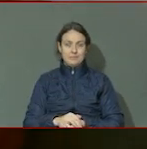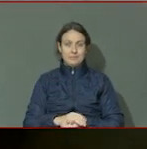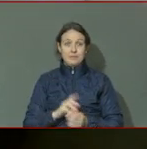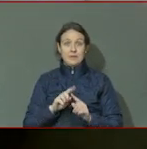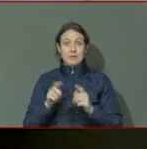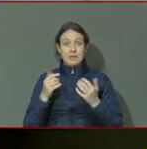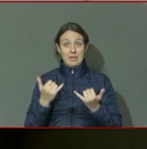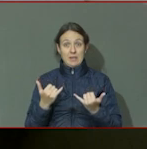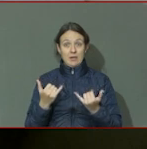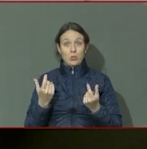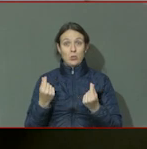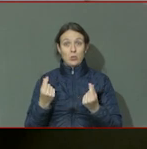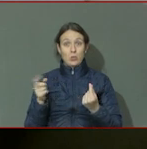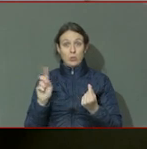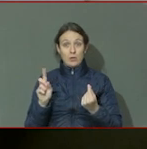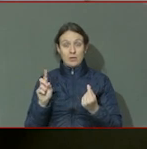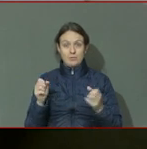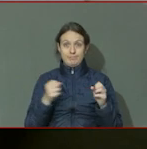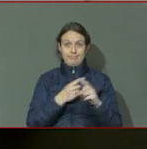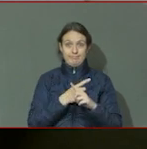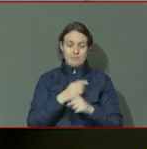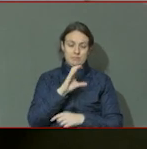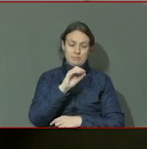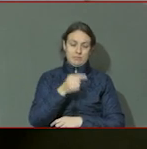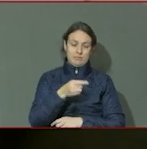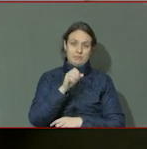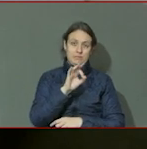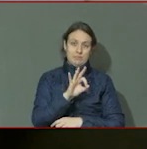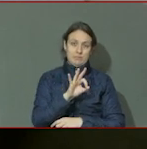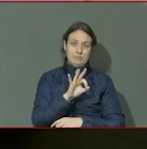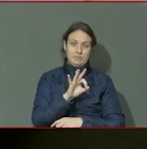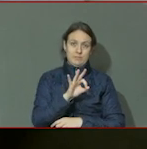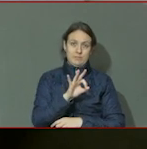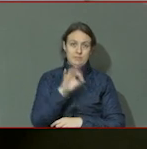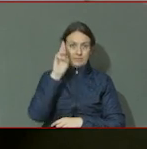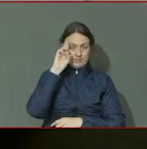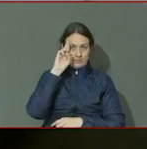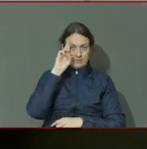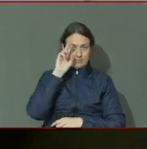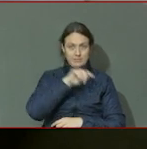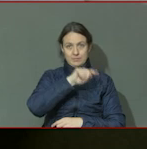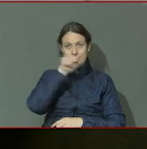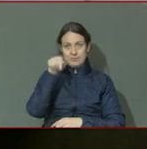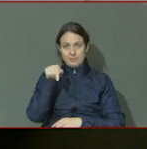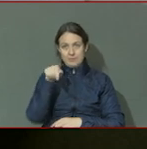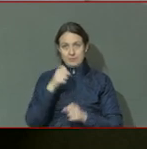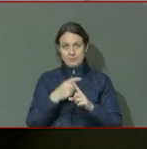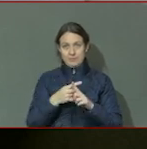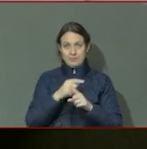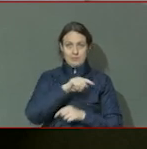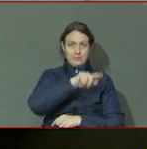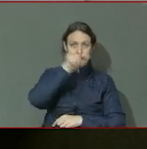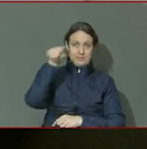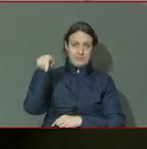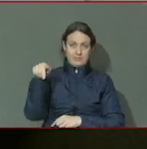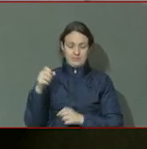but now I still have to do my multiplication. So I take the 0.3 And just remember to multiply with both in the brackets.